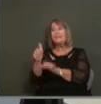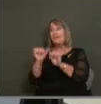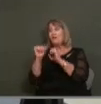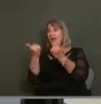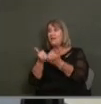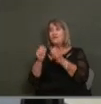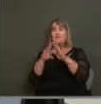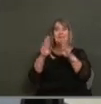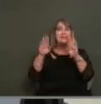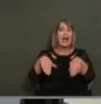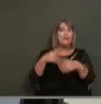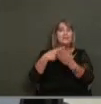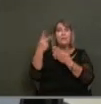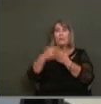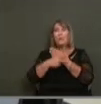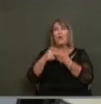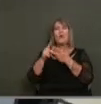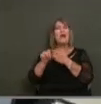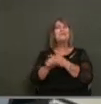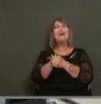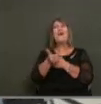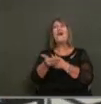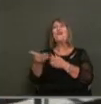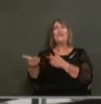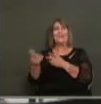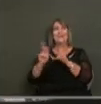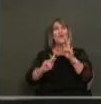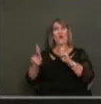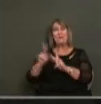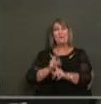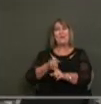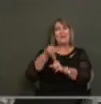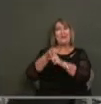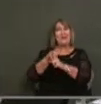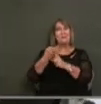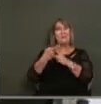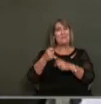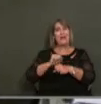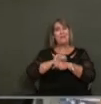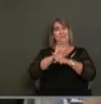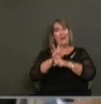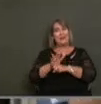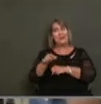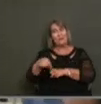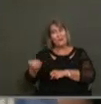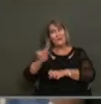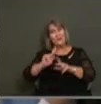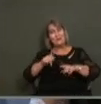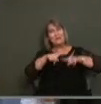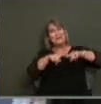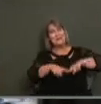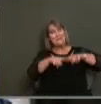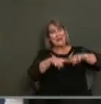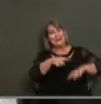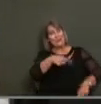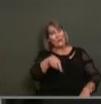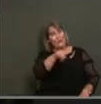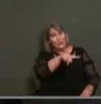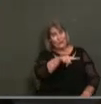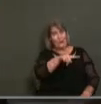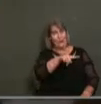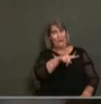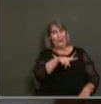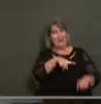housing programs, and everybody immensely impacted by this pandemic that are counting on you and hoping that something's